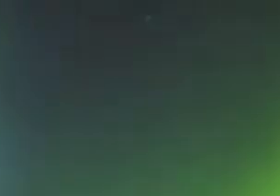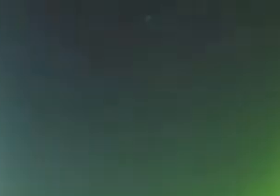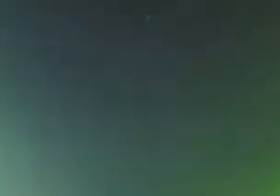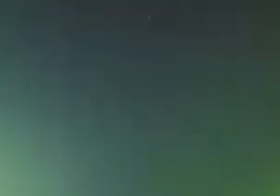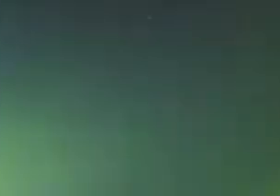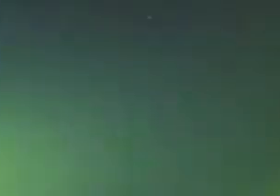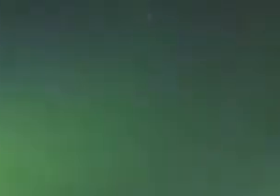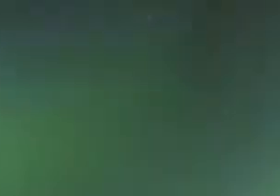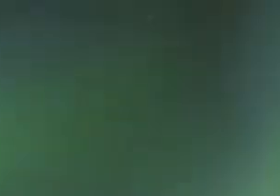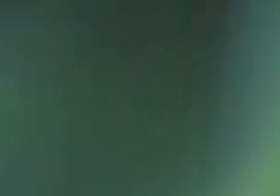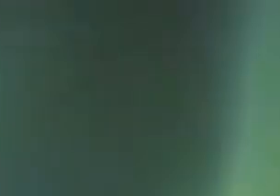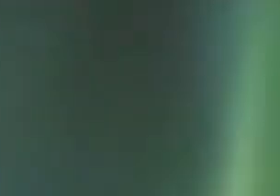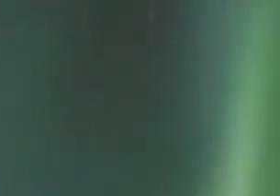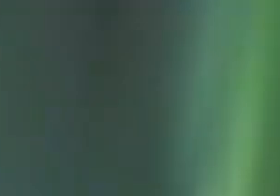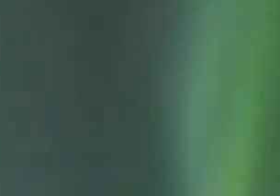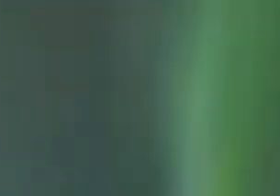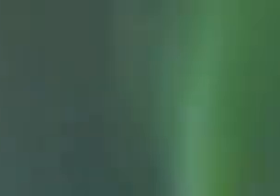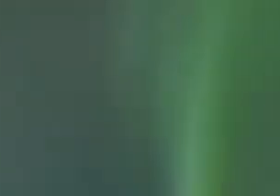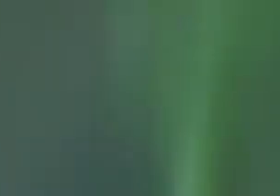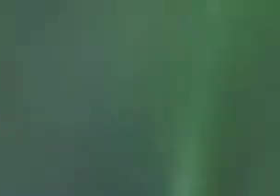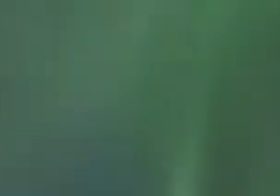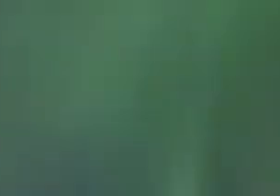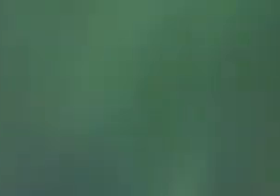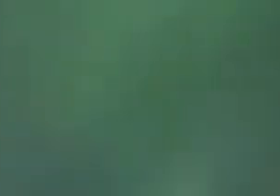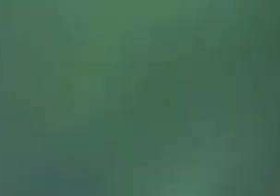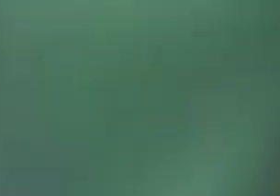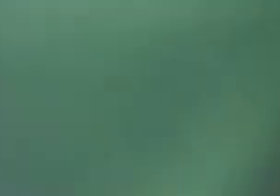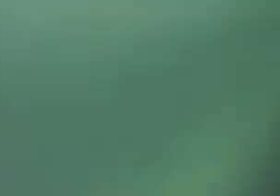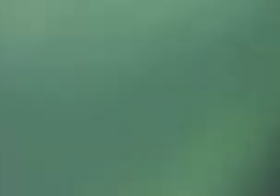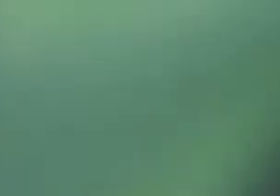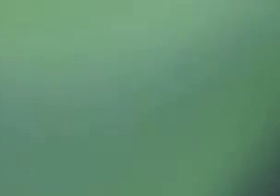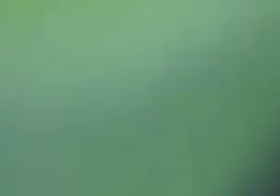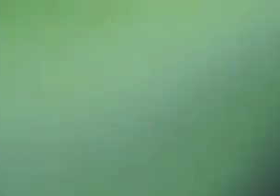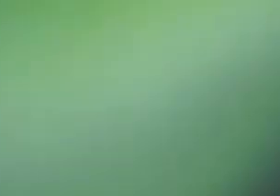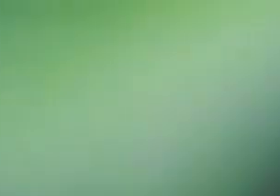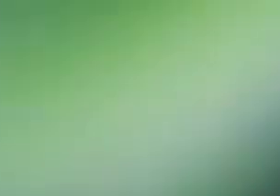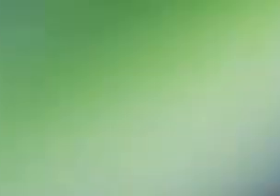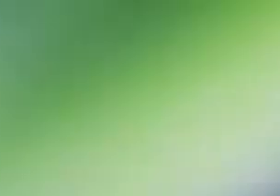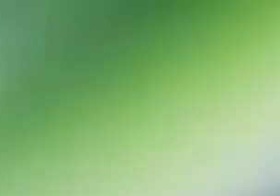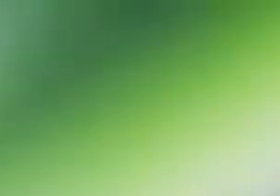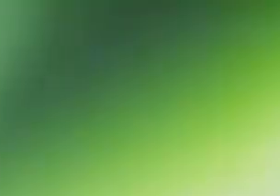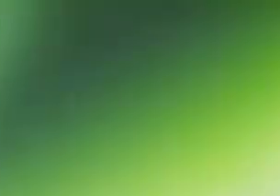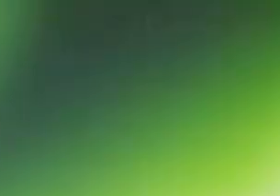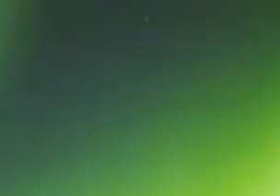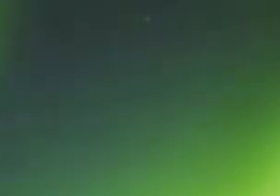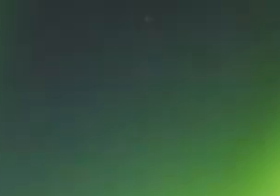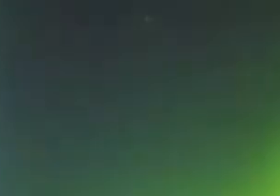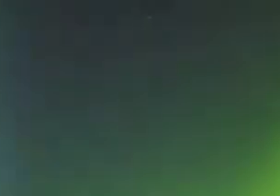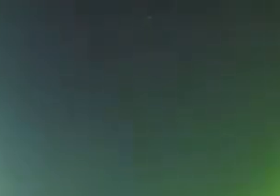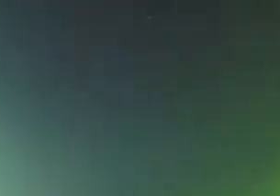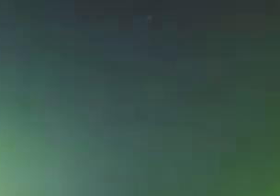if let's say, for example, they don't have access to a computer? What do you recommend in that case, as far as families in